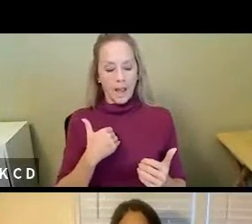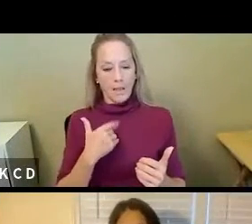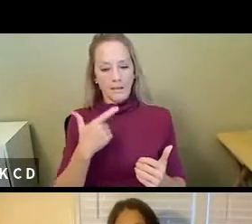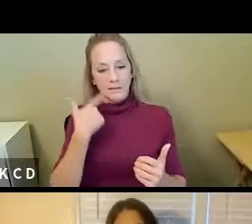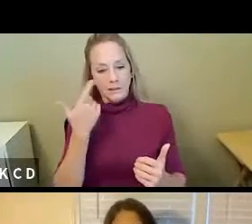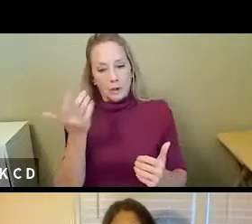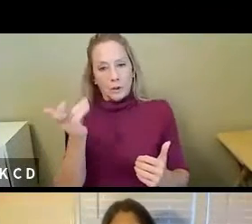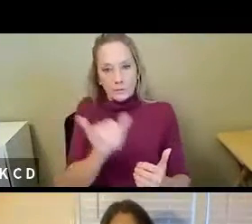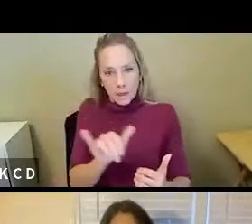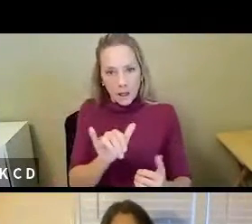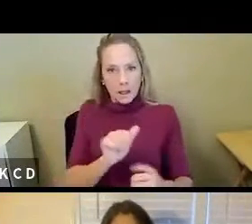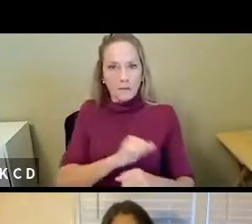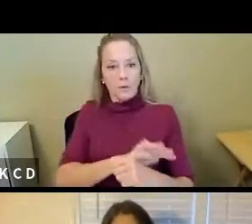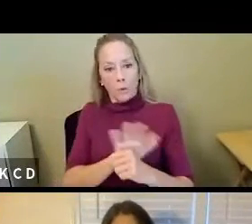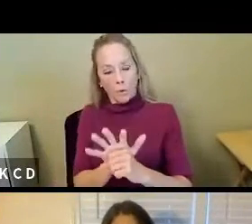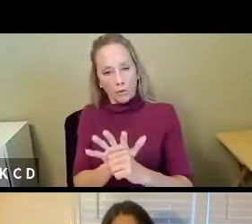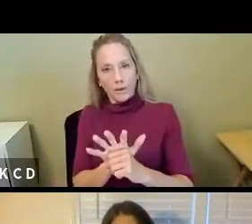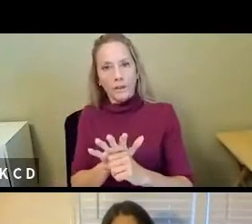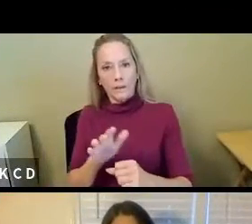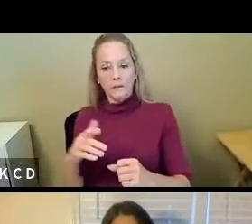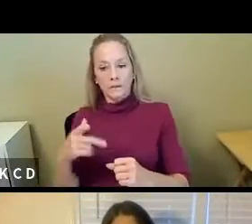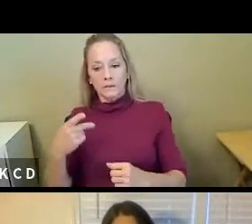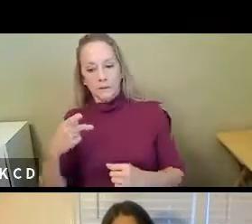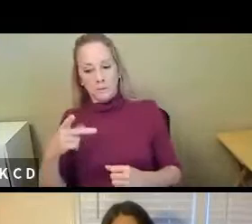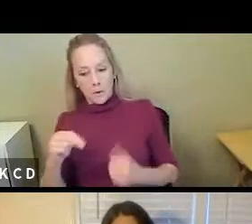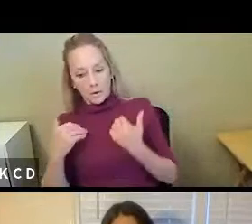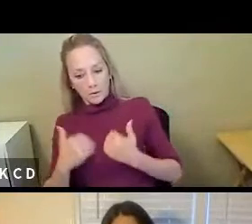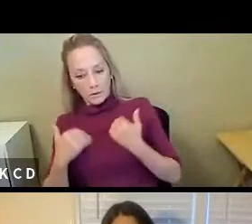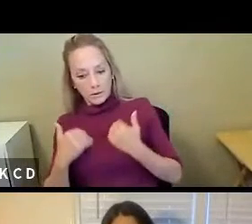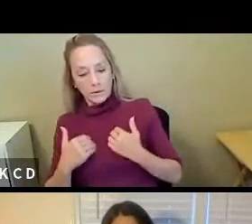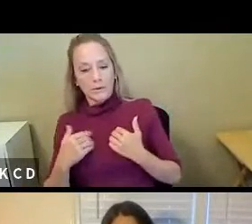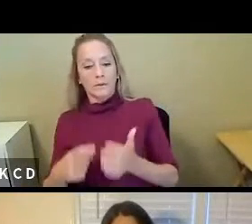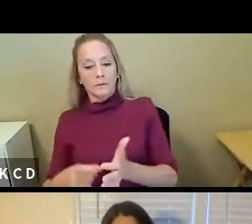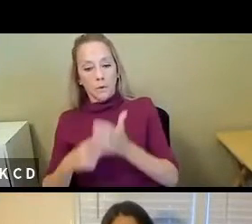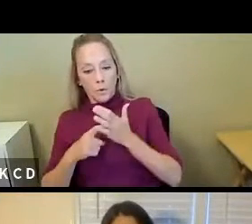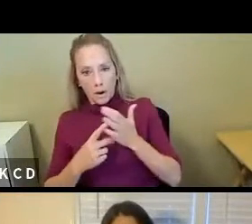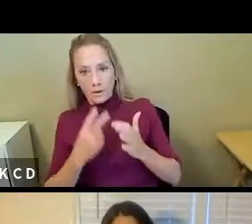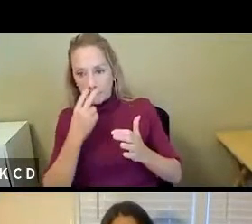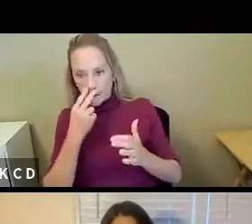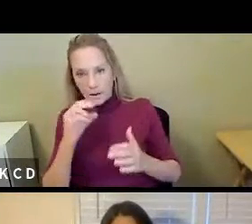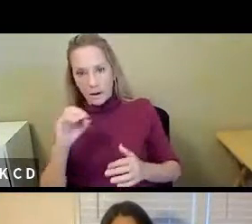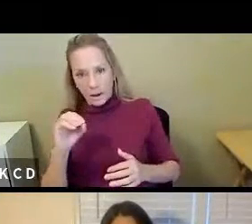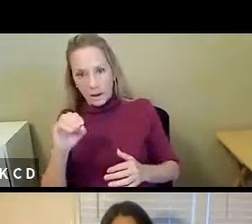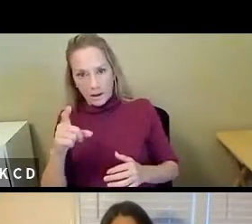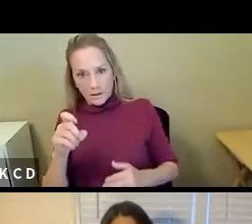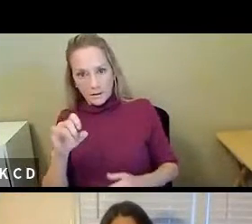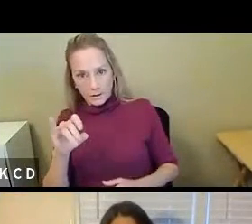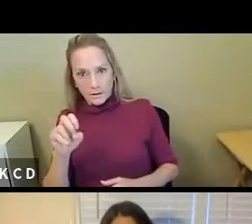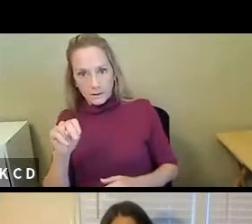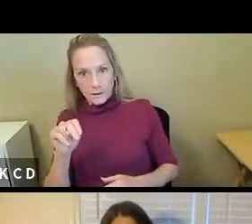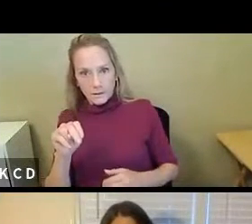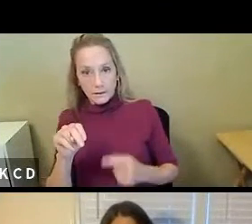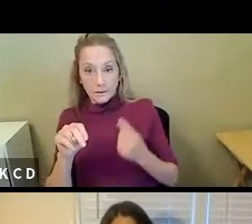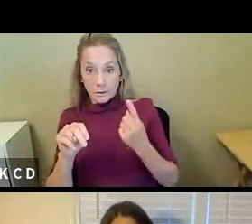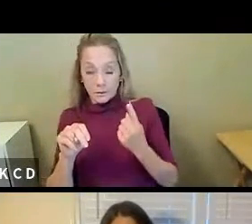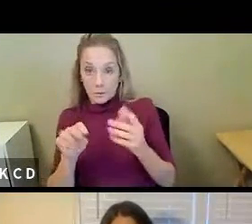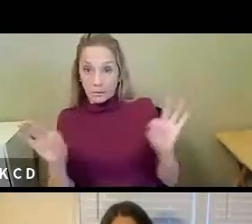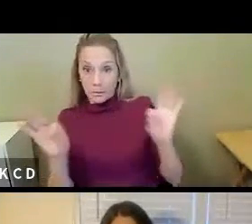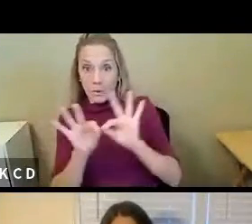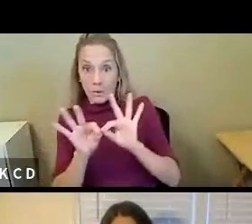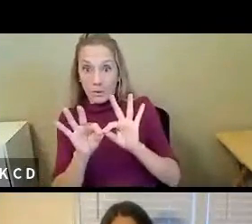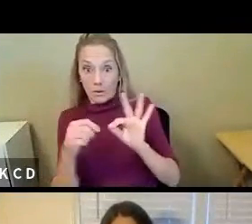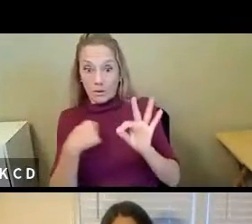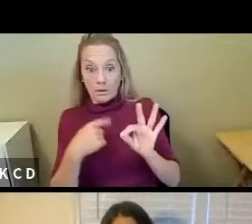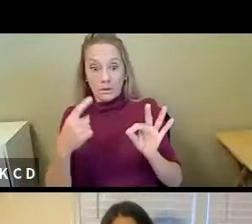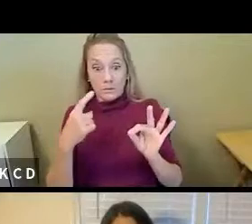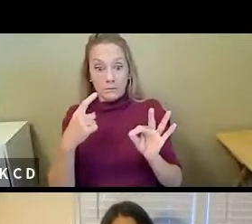to COVID-19. And we're requiring oxygen, because that's one of the fundamental, now that we have, one thing I will say broadly is we